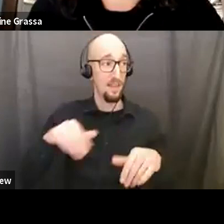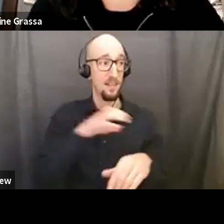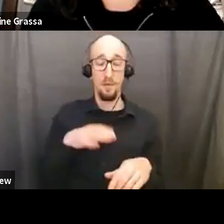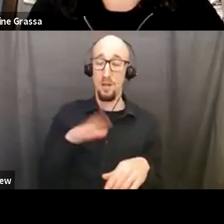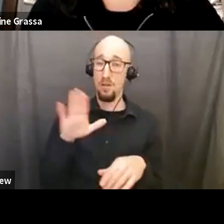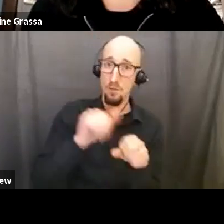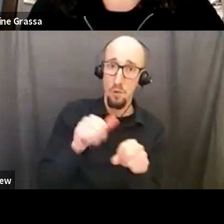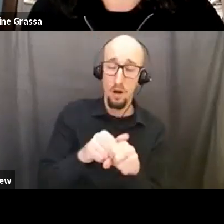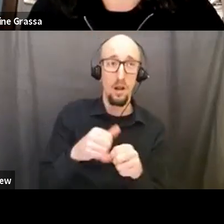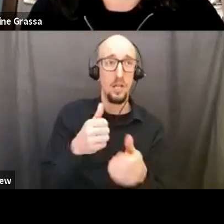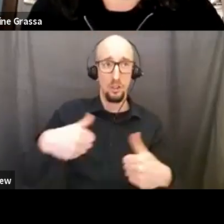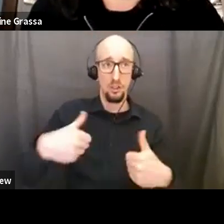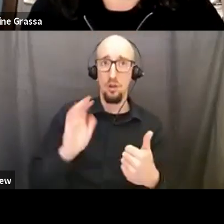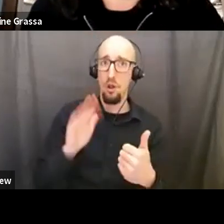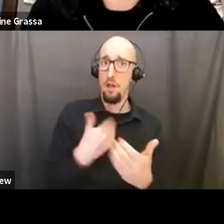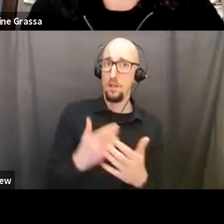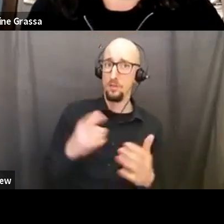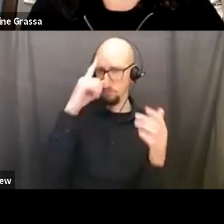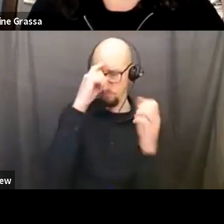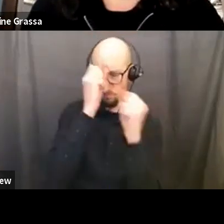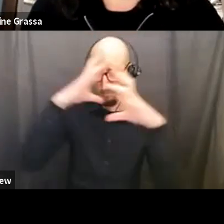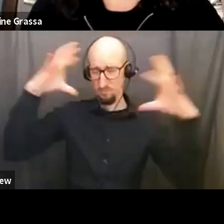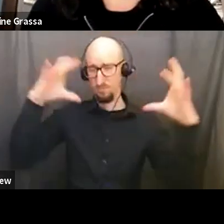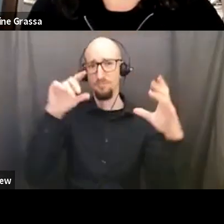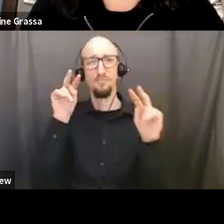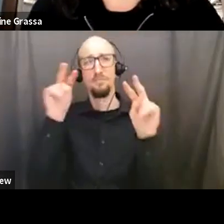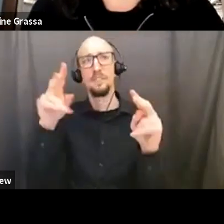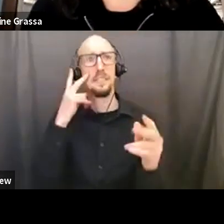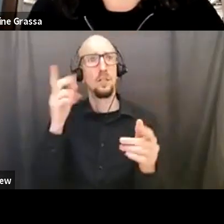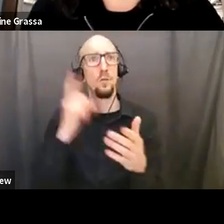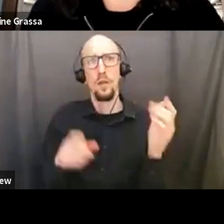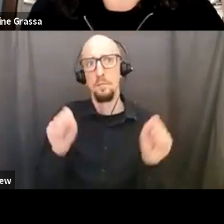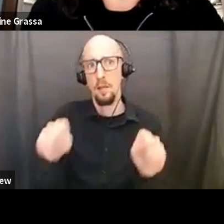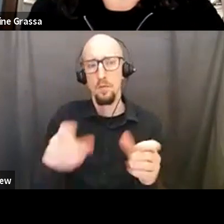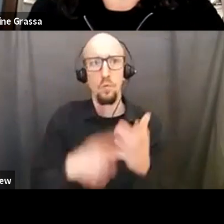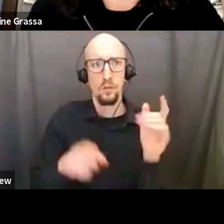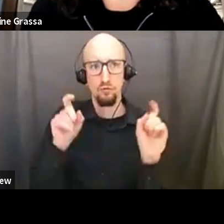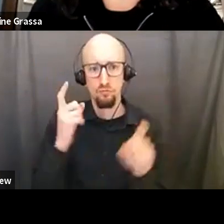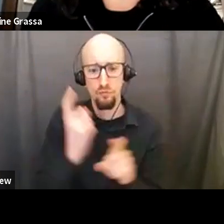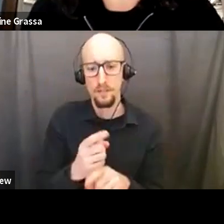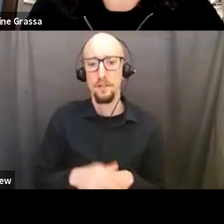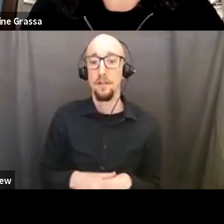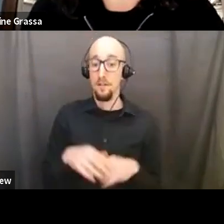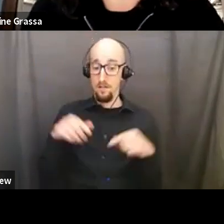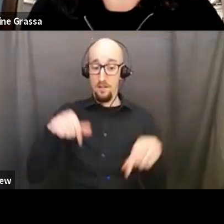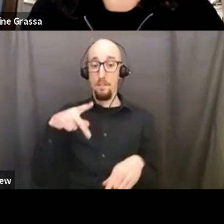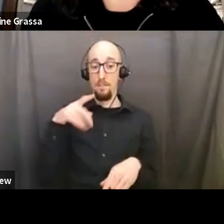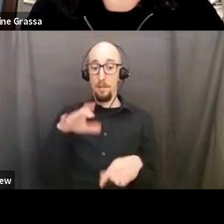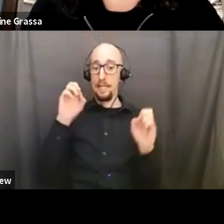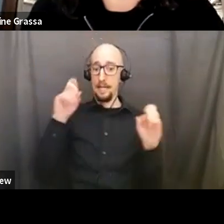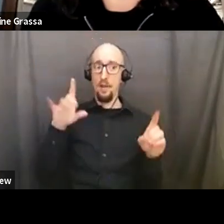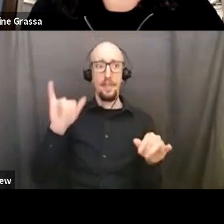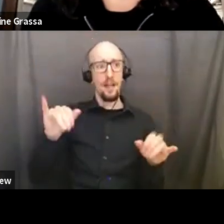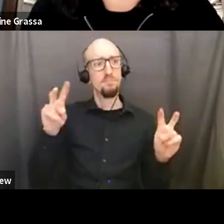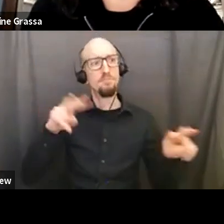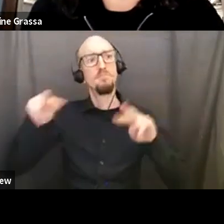our vision of what's right, and it is long overdue. We live in a time where public education is viewed as a private good, where instead of